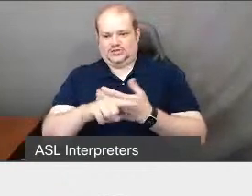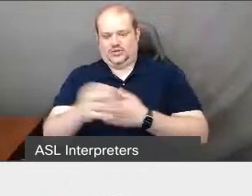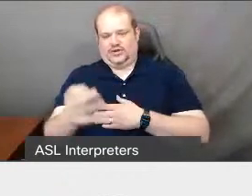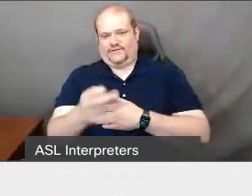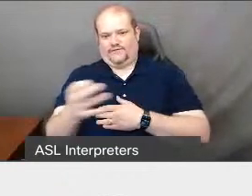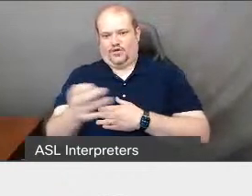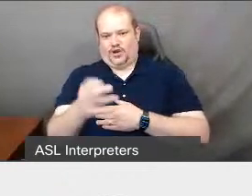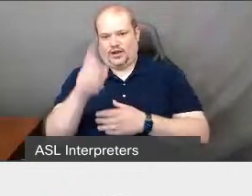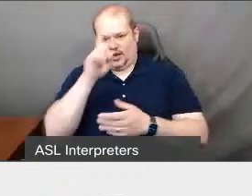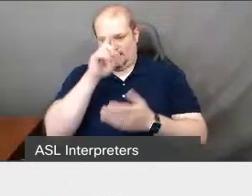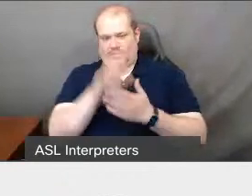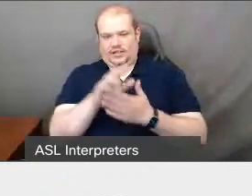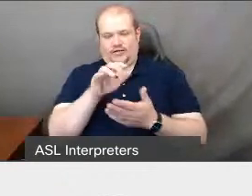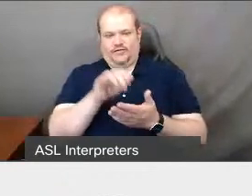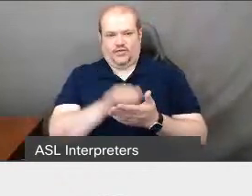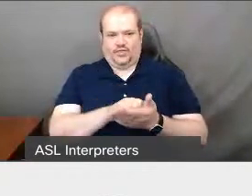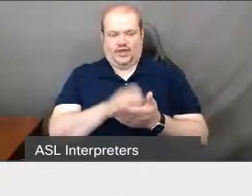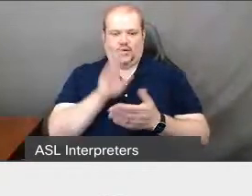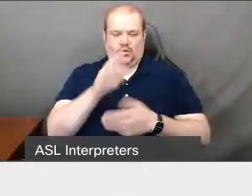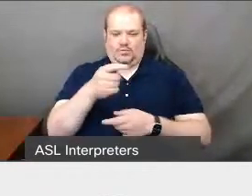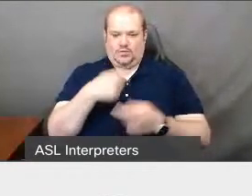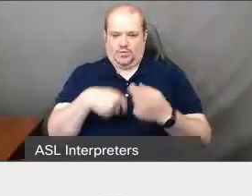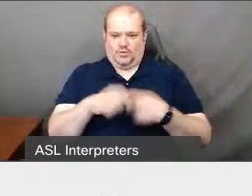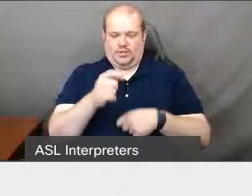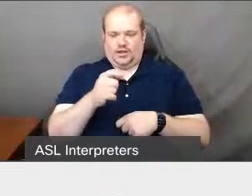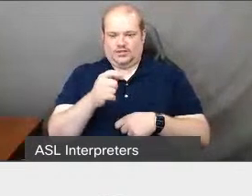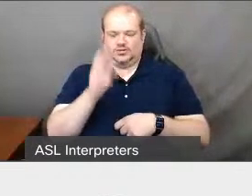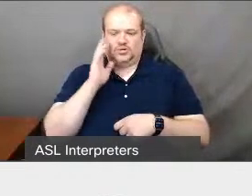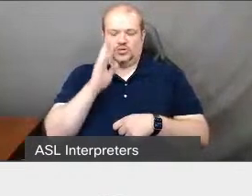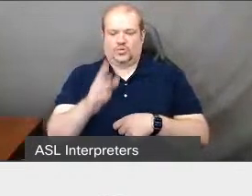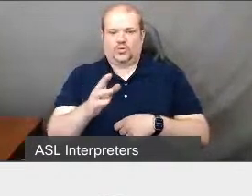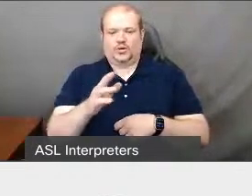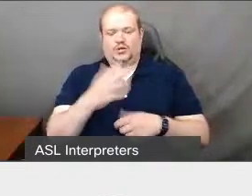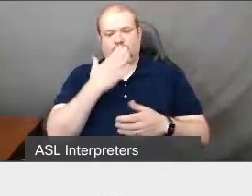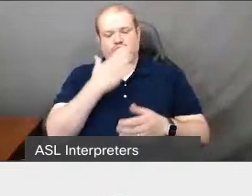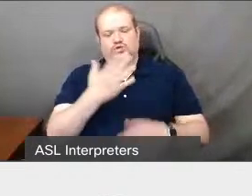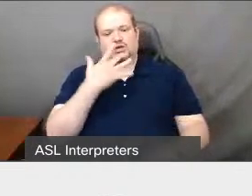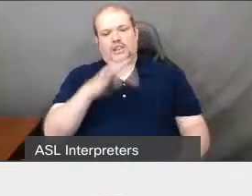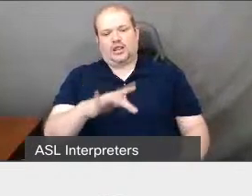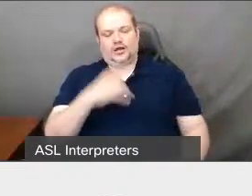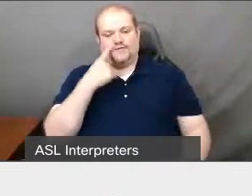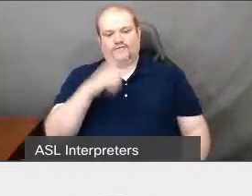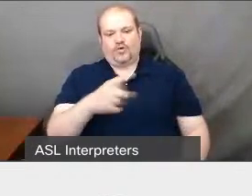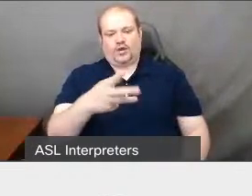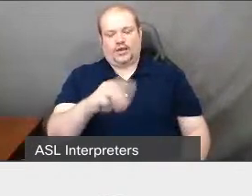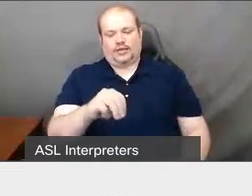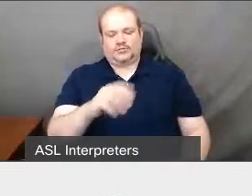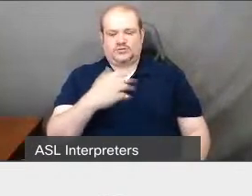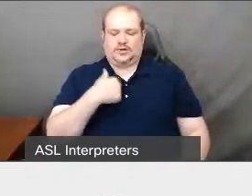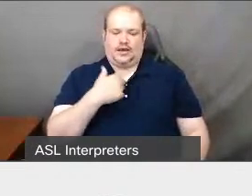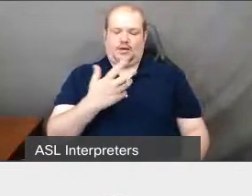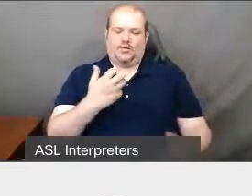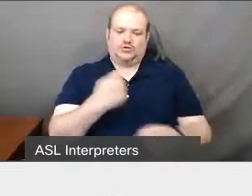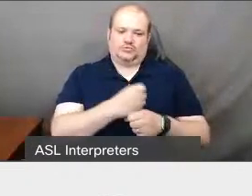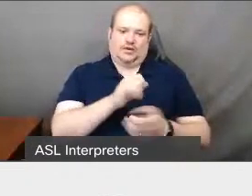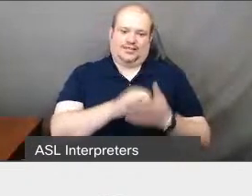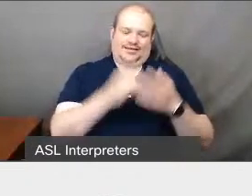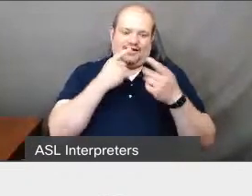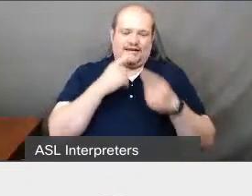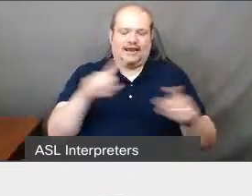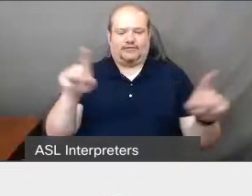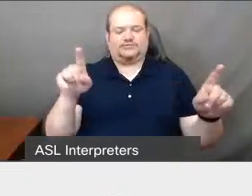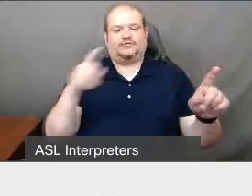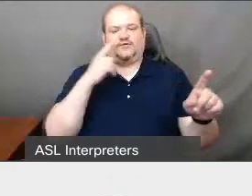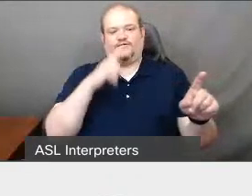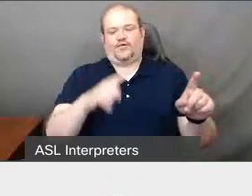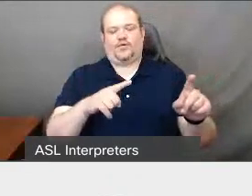I believe, and he'll be packing up, and we wish him the best. So I just wanted to make that announcement to